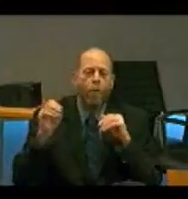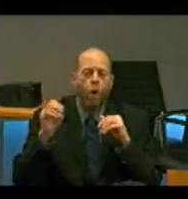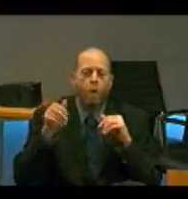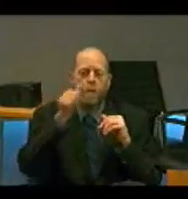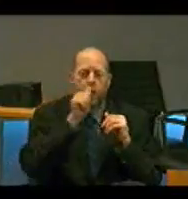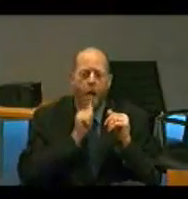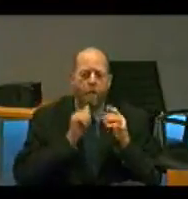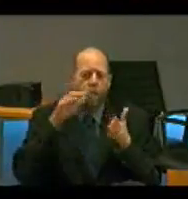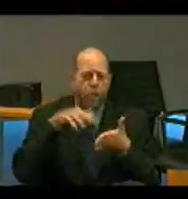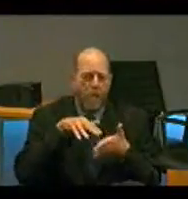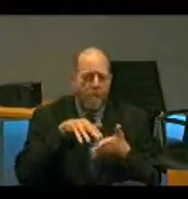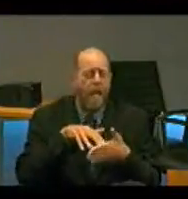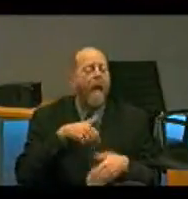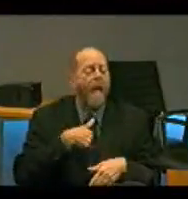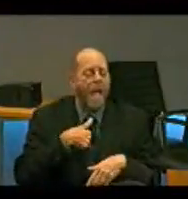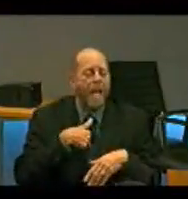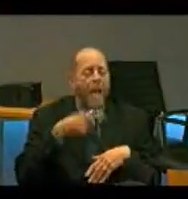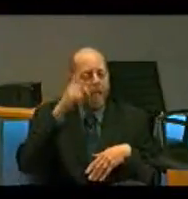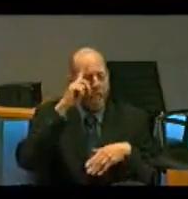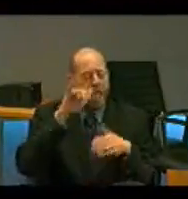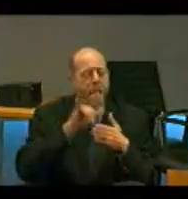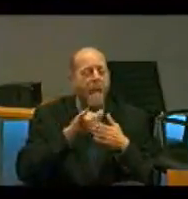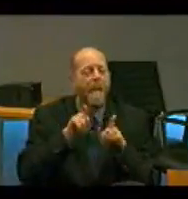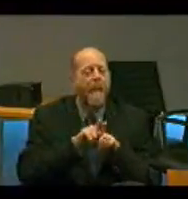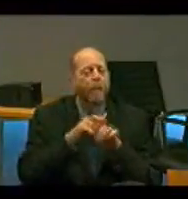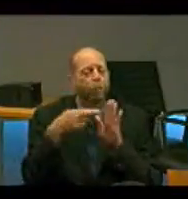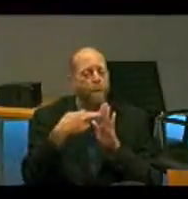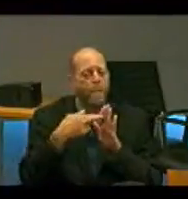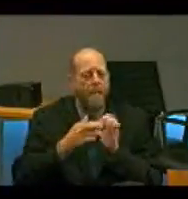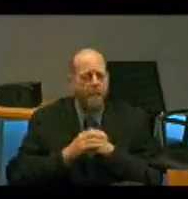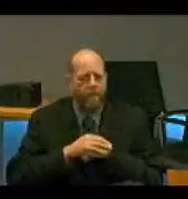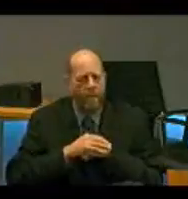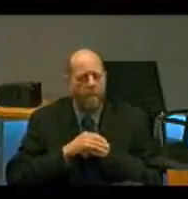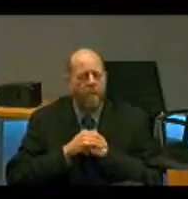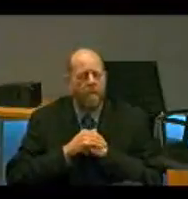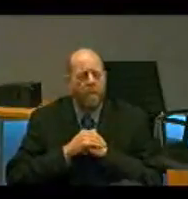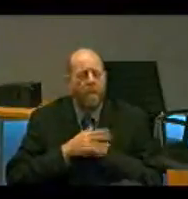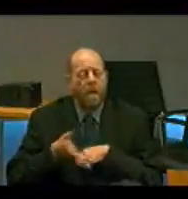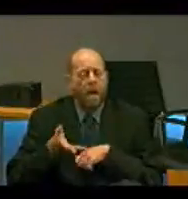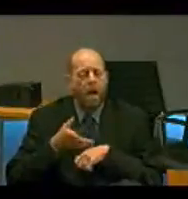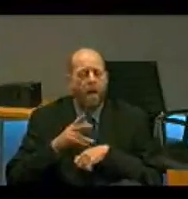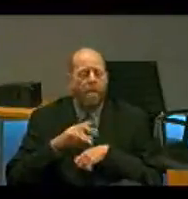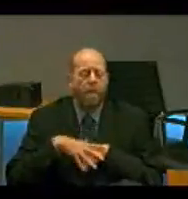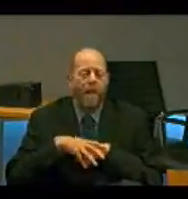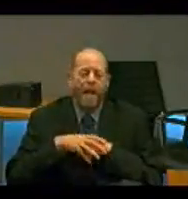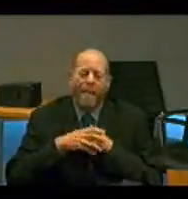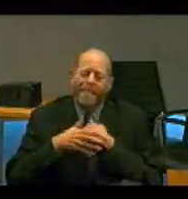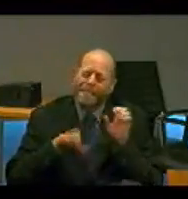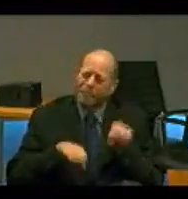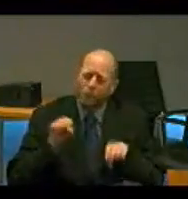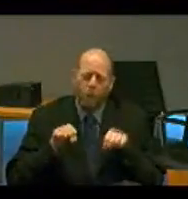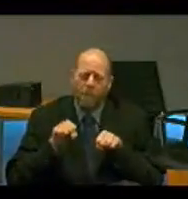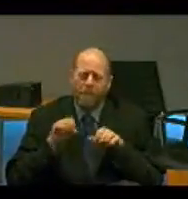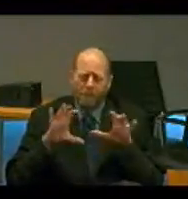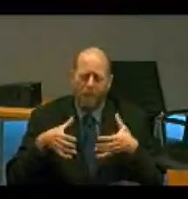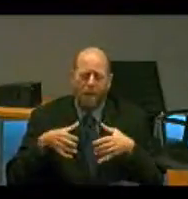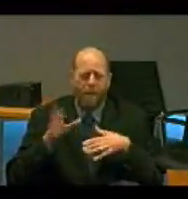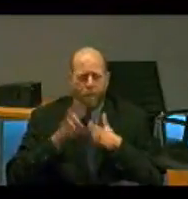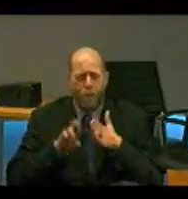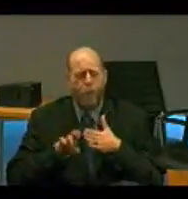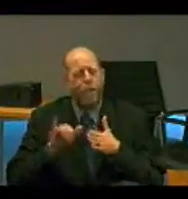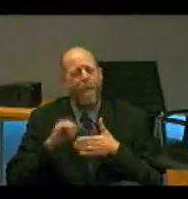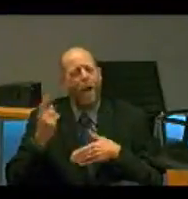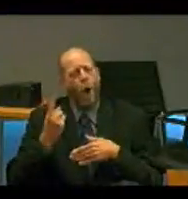Study, and I regard that as representative of a dubious body of research that always